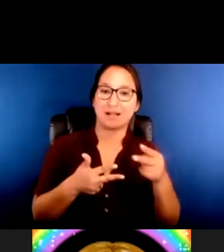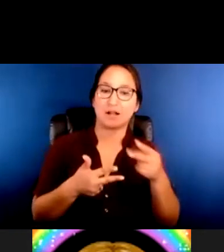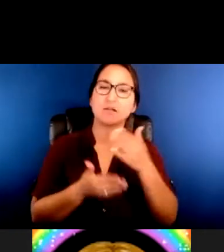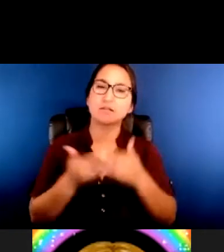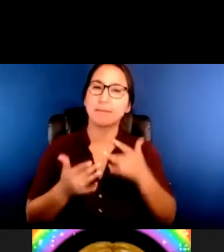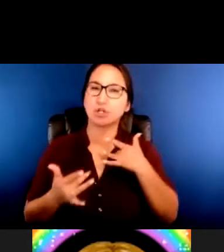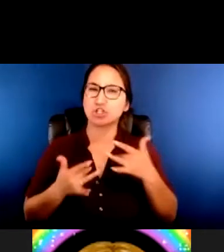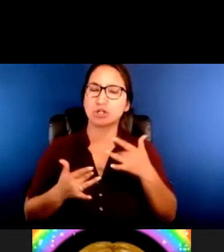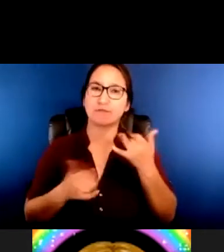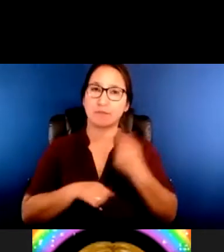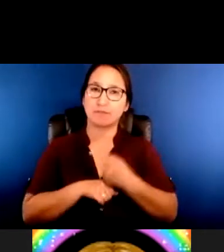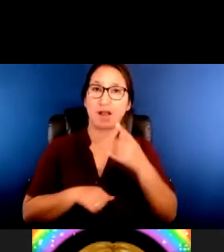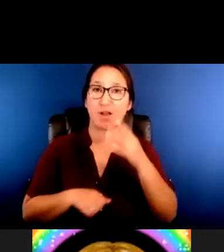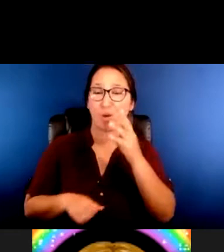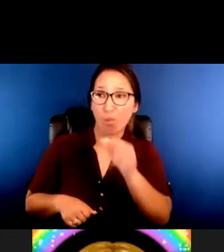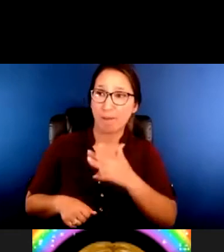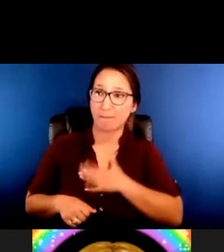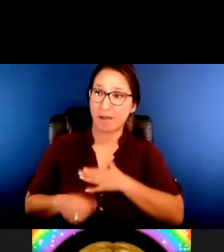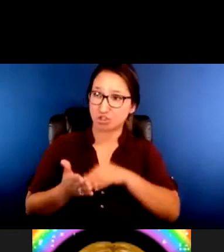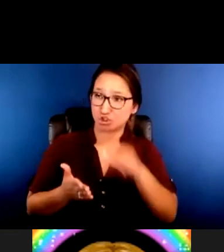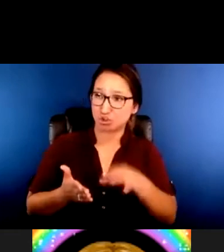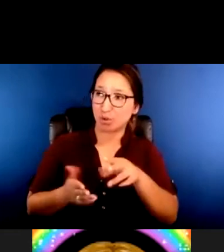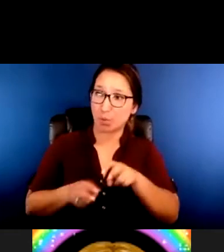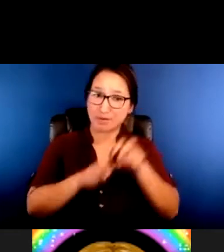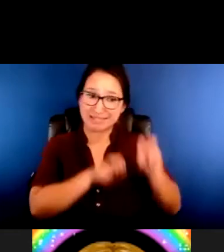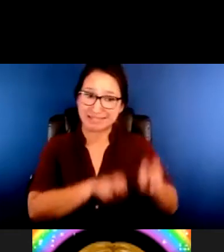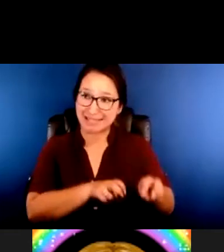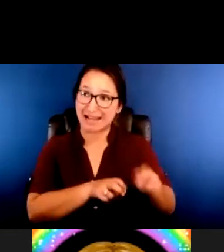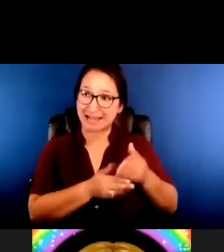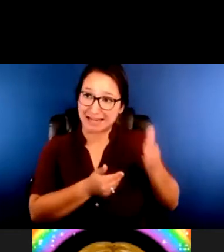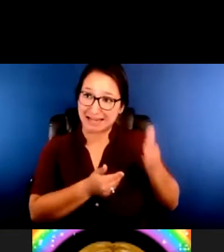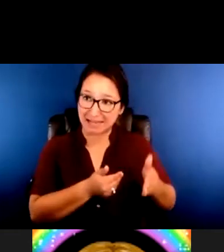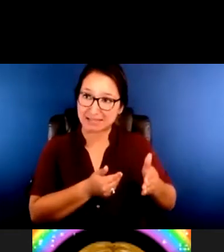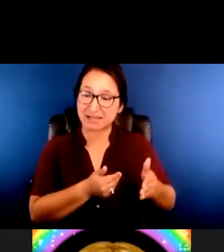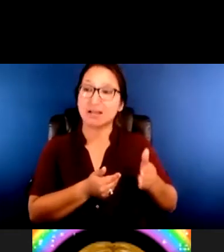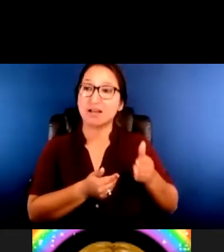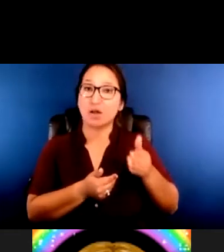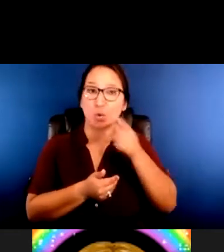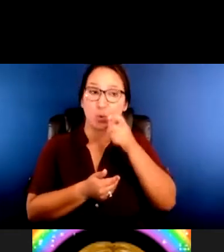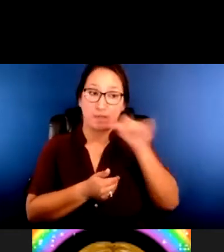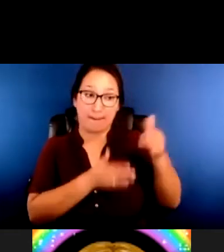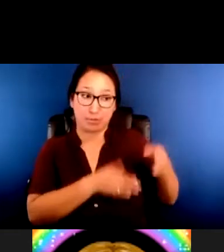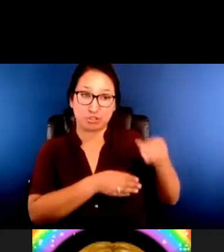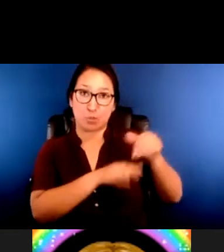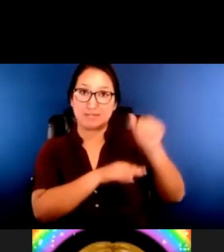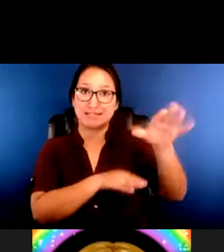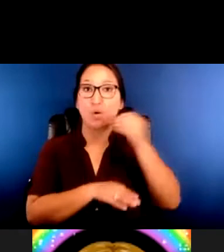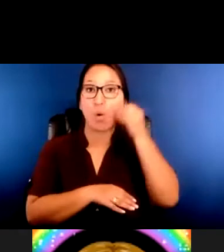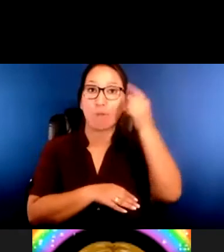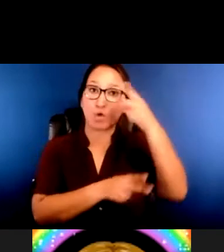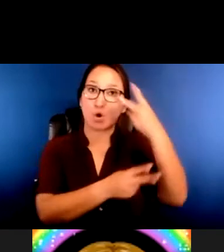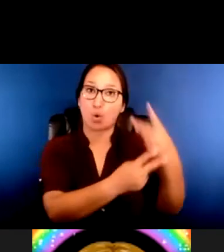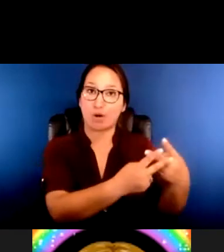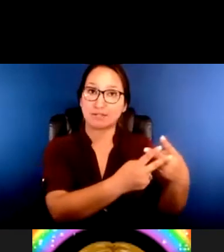my student was sitting next to someone who was sent home in quarantine. So we would call that a secondary or tertiary. So we